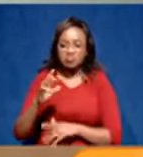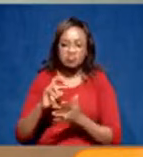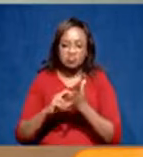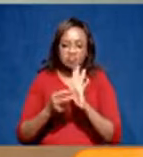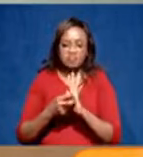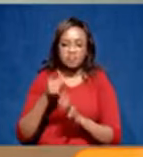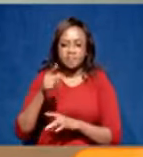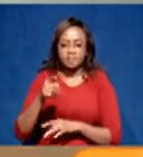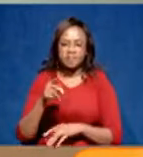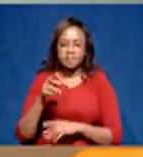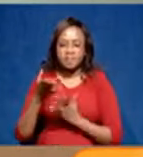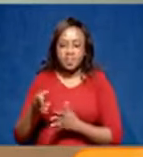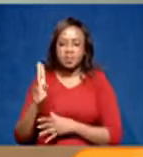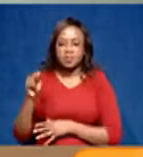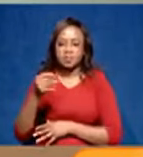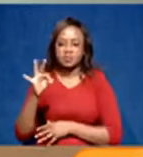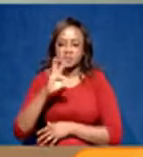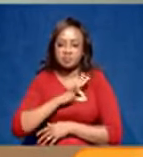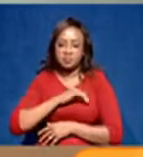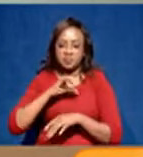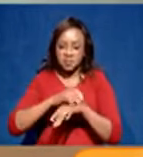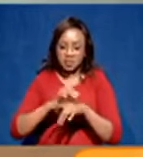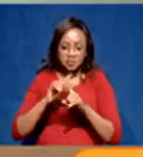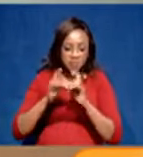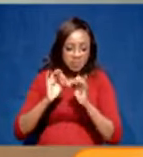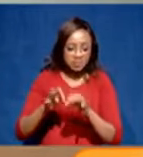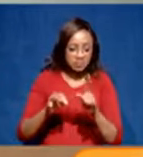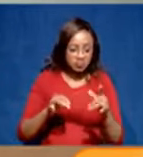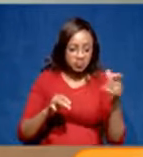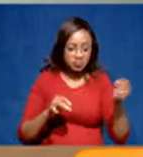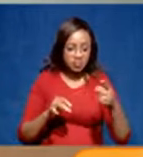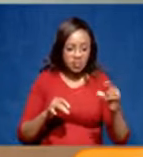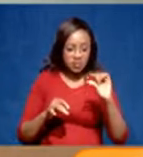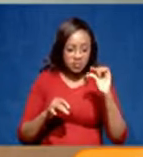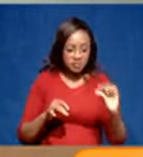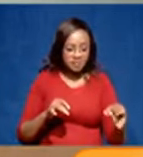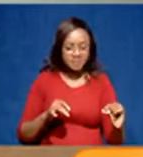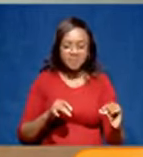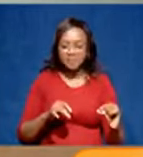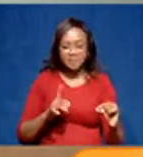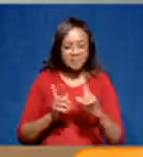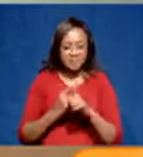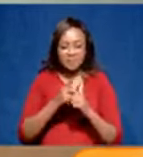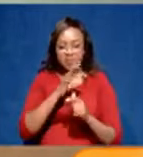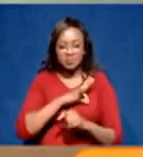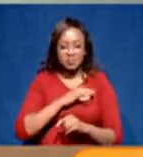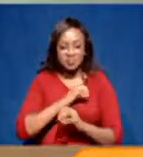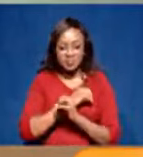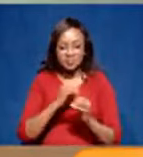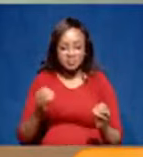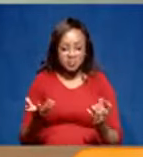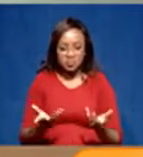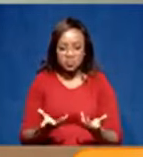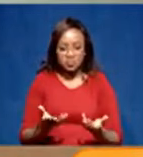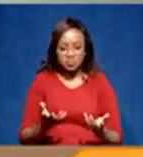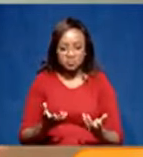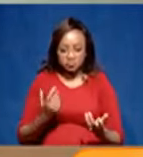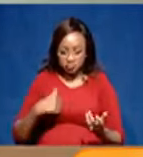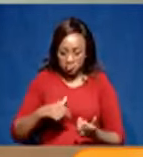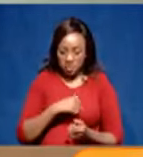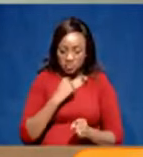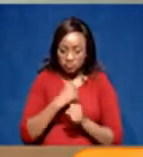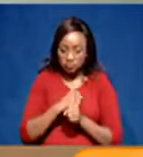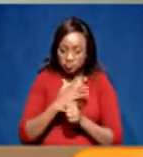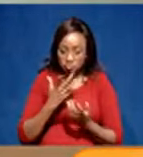current NHIF. The person who is earning less is disadvantage, like you are being punished for earning less. So what we have done is then